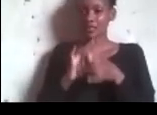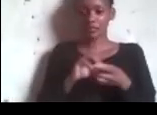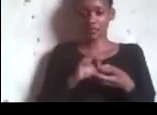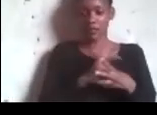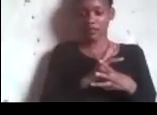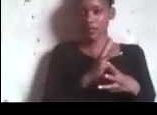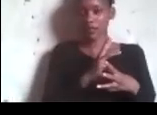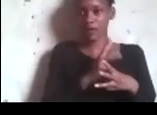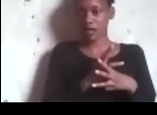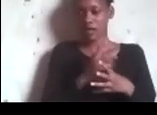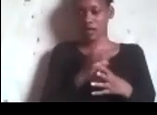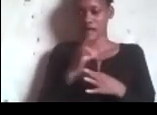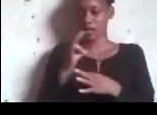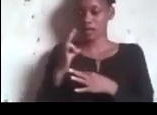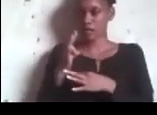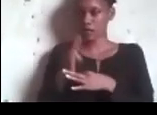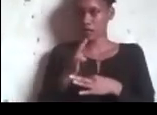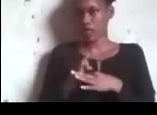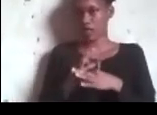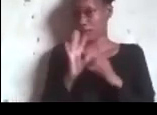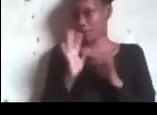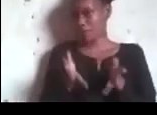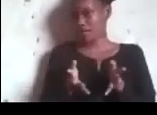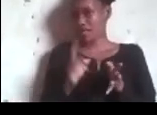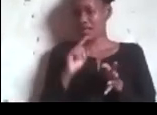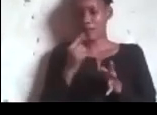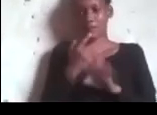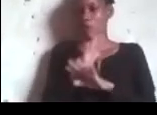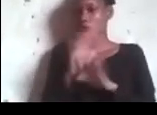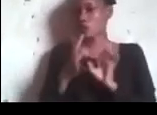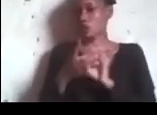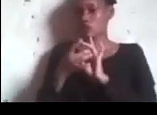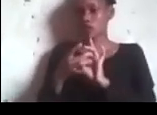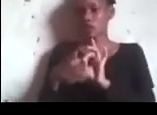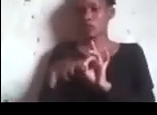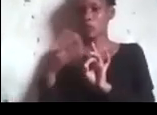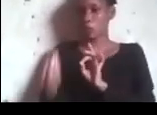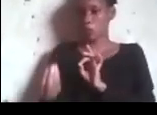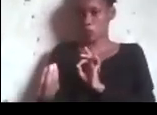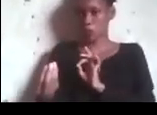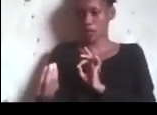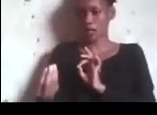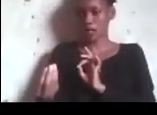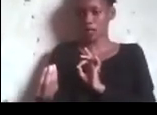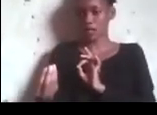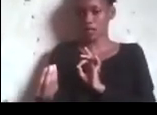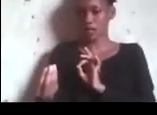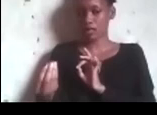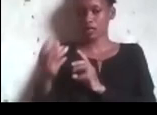and the mother. It's not about the relationship between the mother and